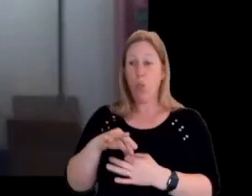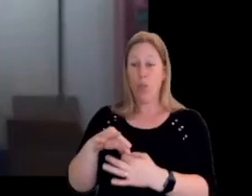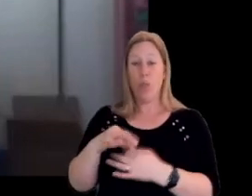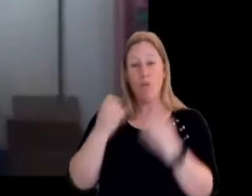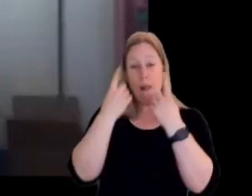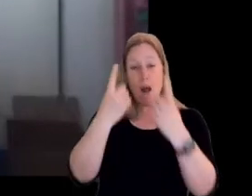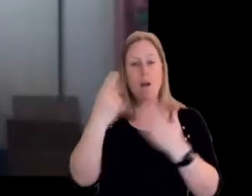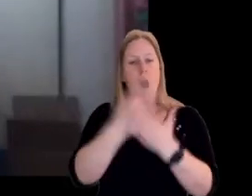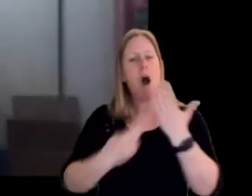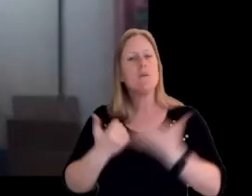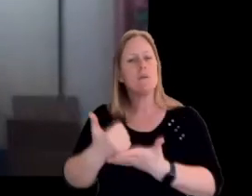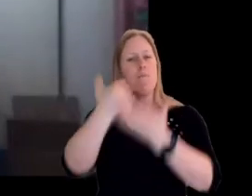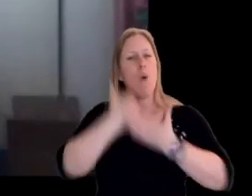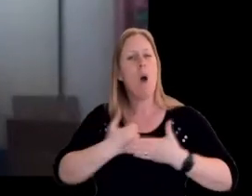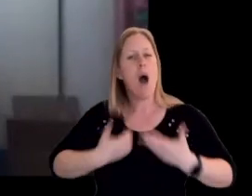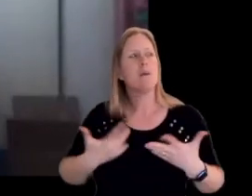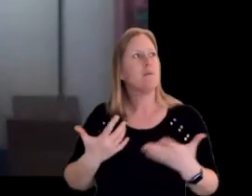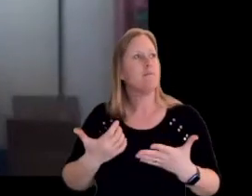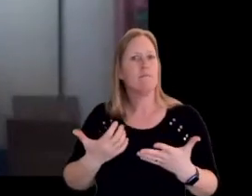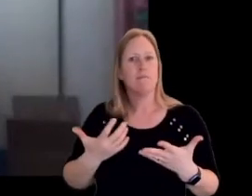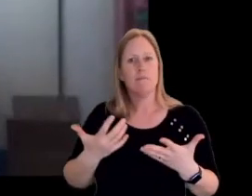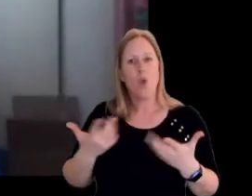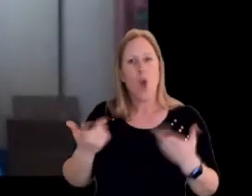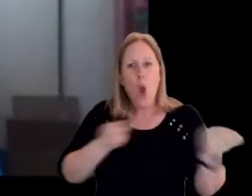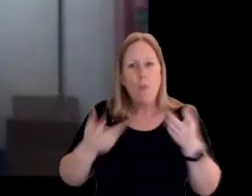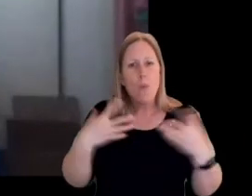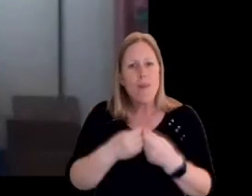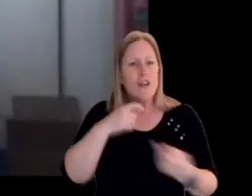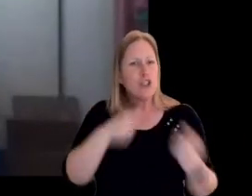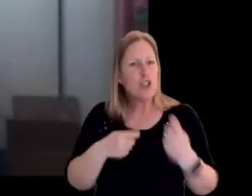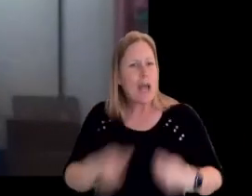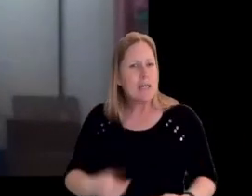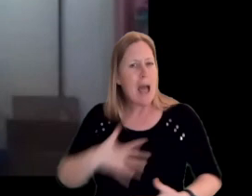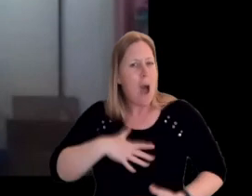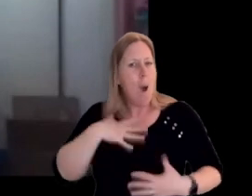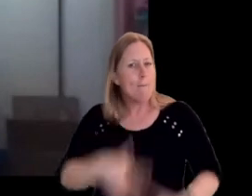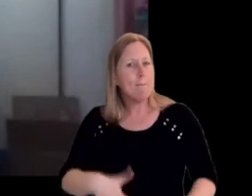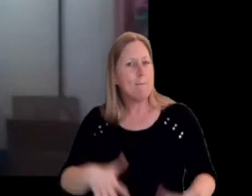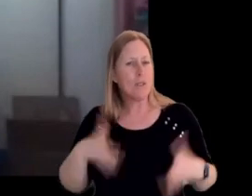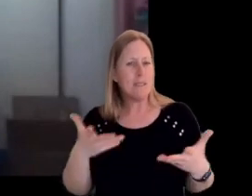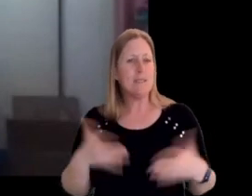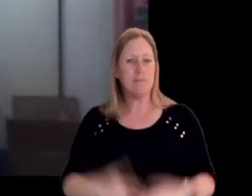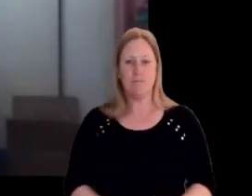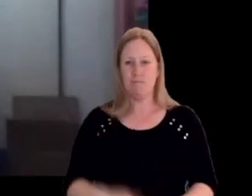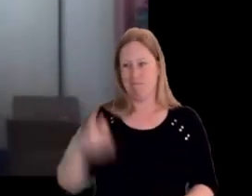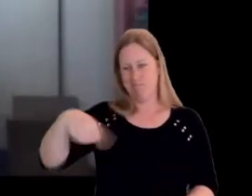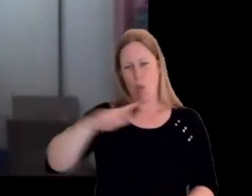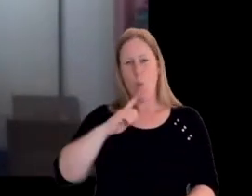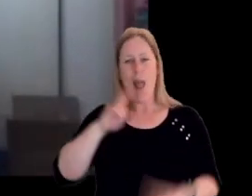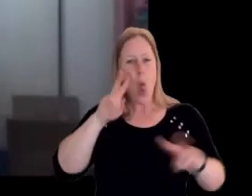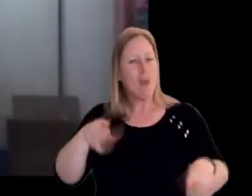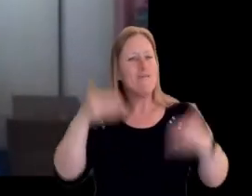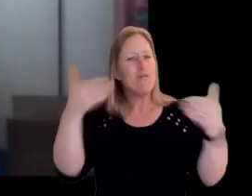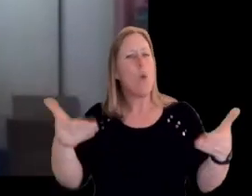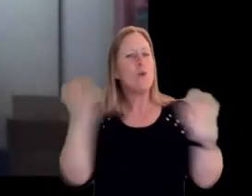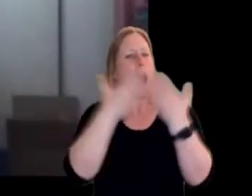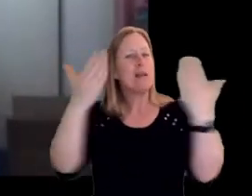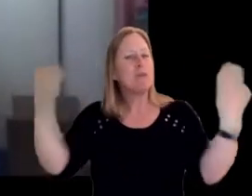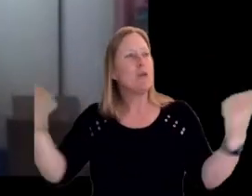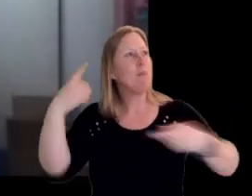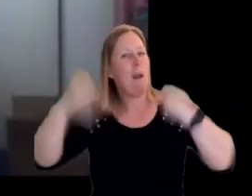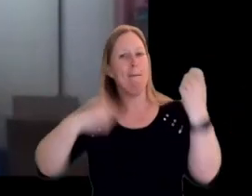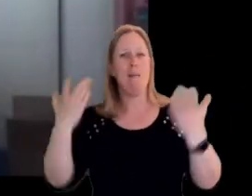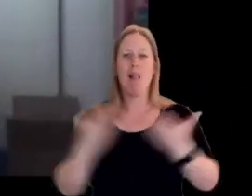with the changes to our body. And then she finally says, looking forward to seeing this show come to life and celebrating the joy that art